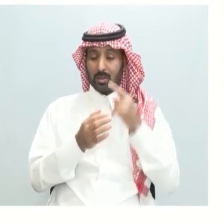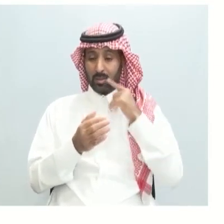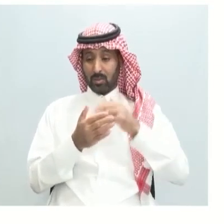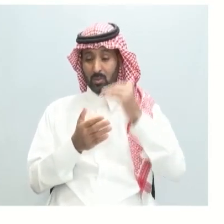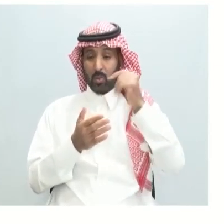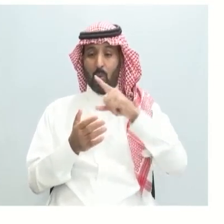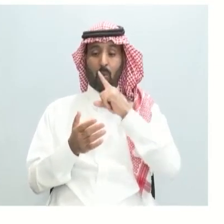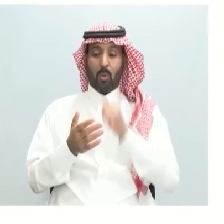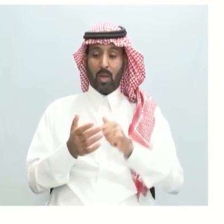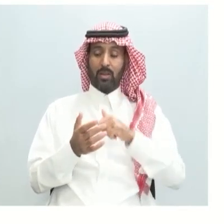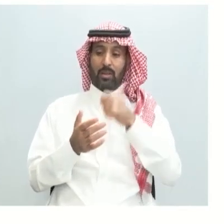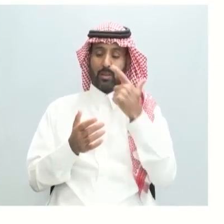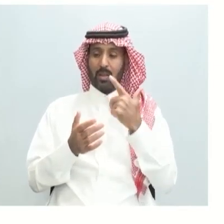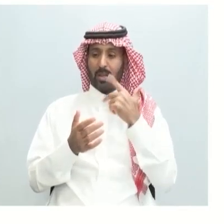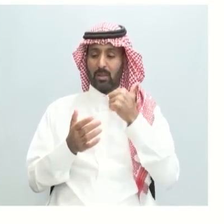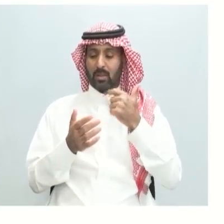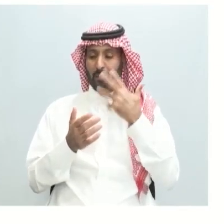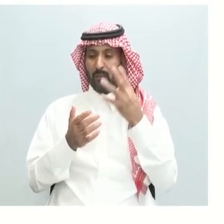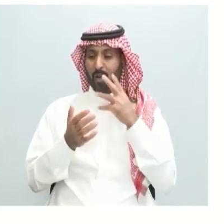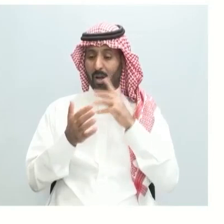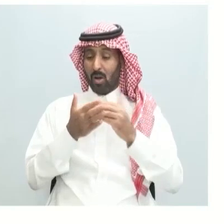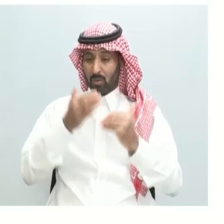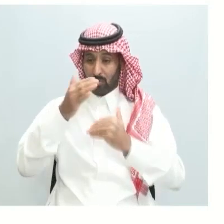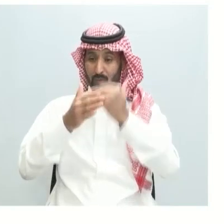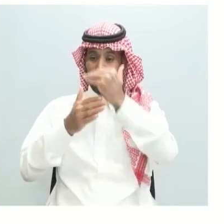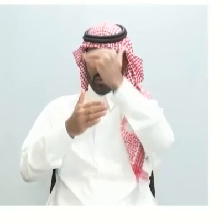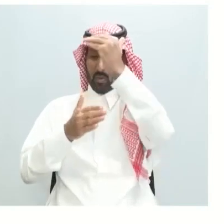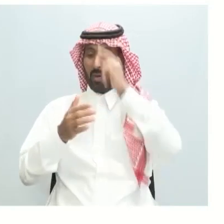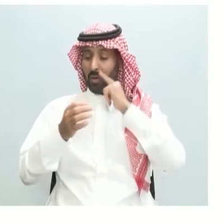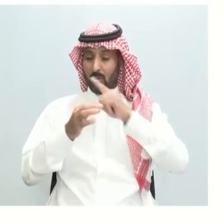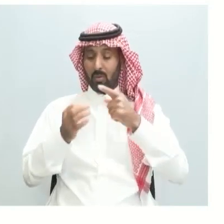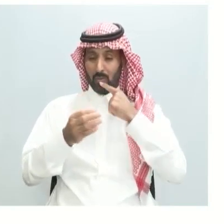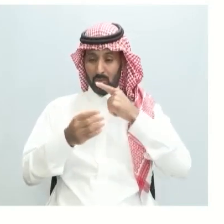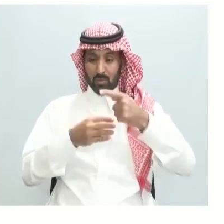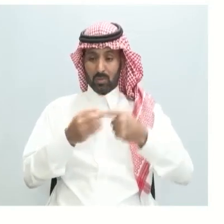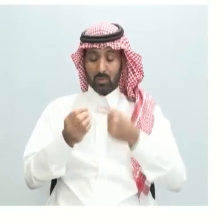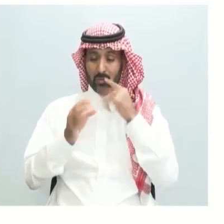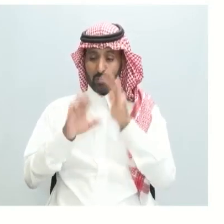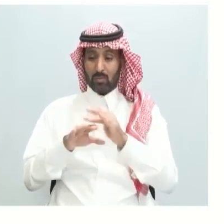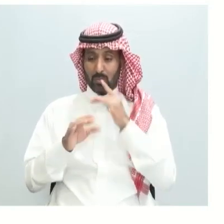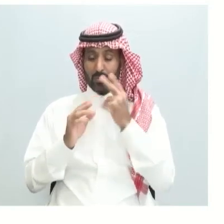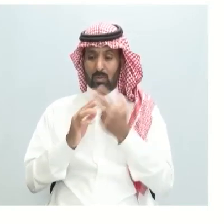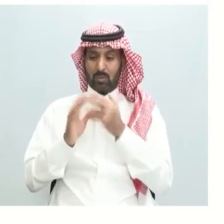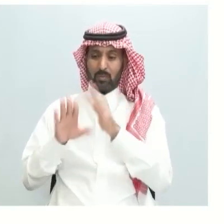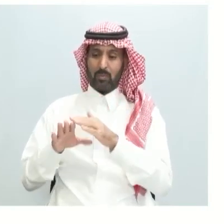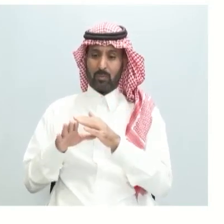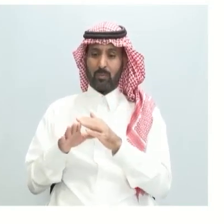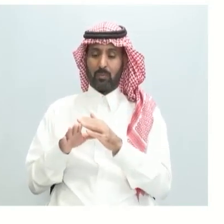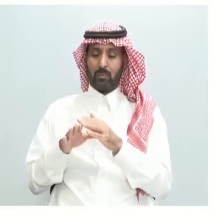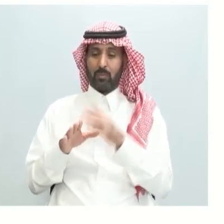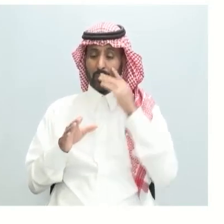floors, which is the highest number in the world, but not all of them are large enough to use as residence or office space.